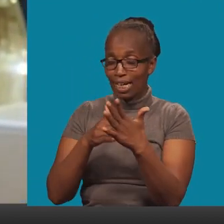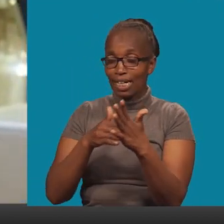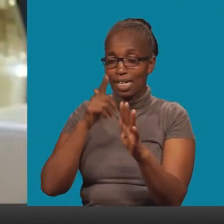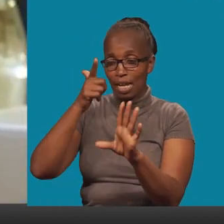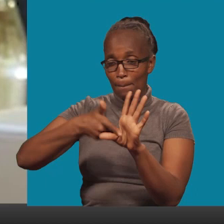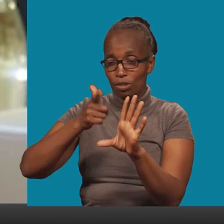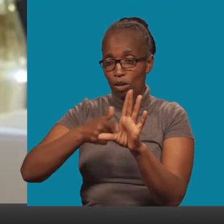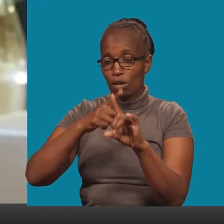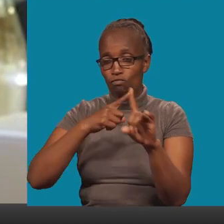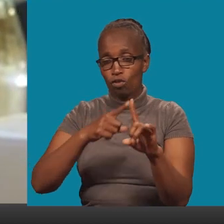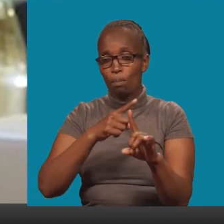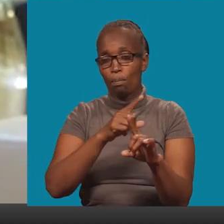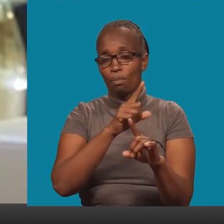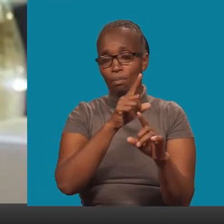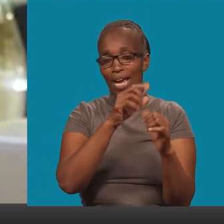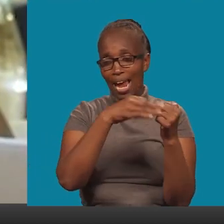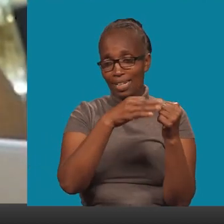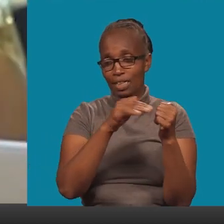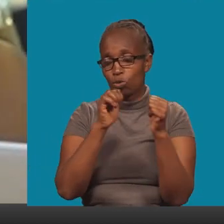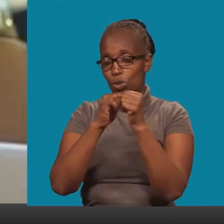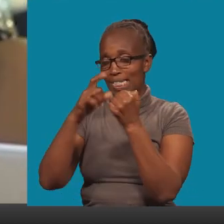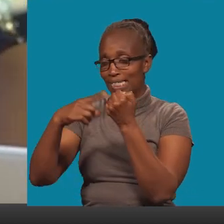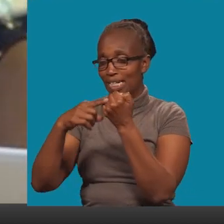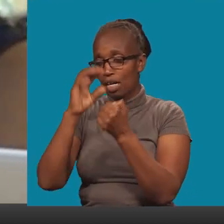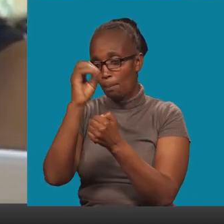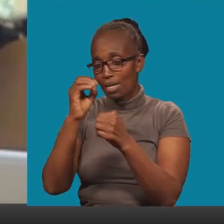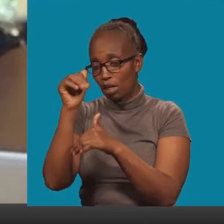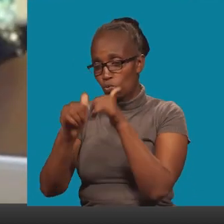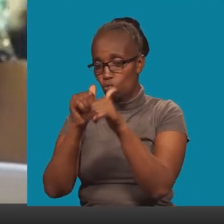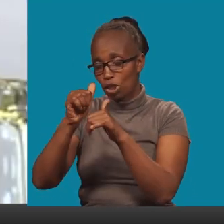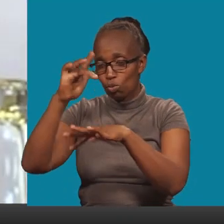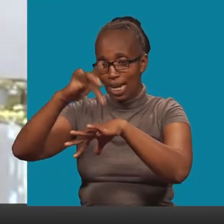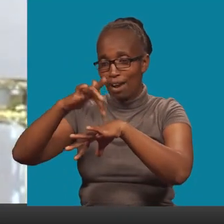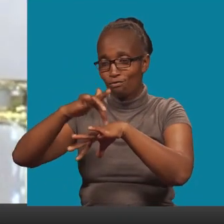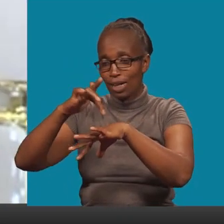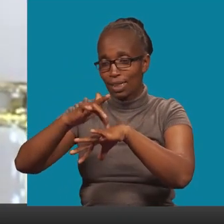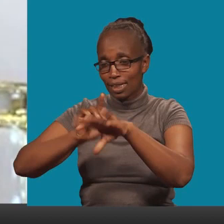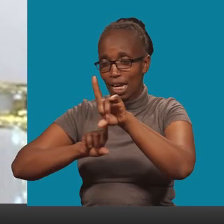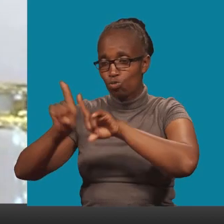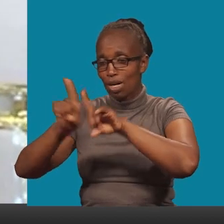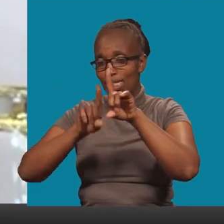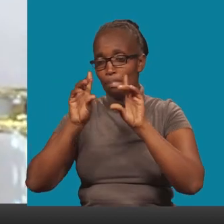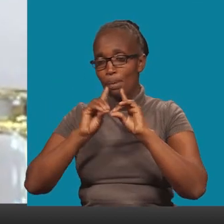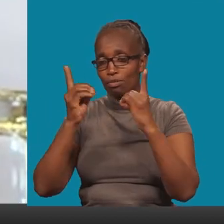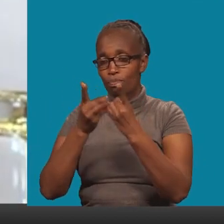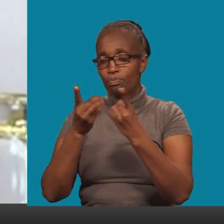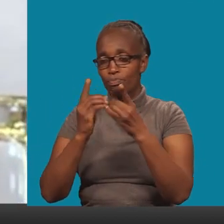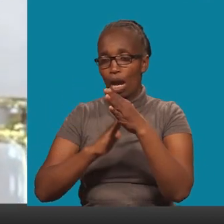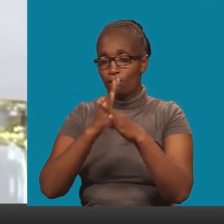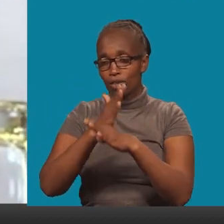kwa bidhaa za petroli kutoka 8% hadi 16% litaadhiri sana sekta ya kitalii imara mswada